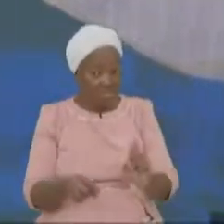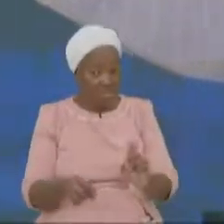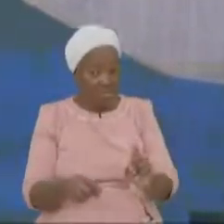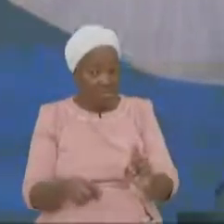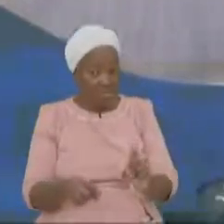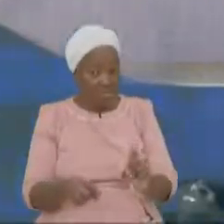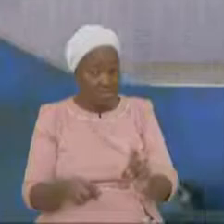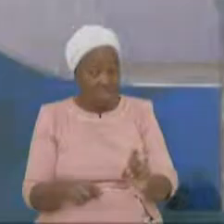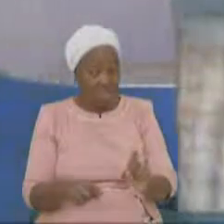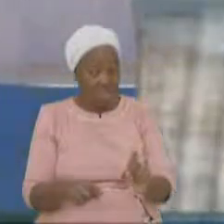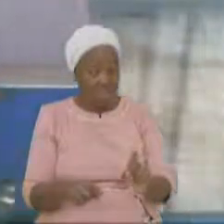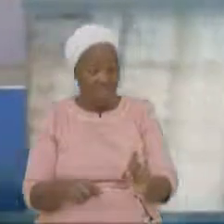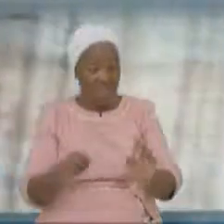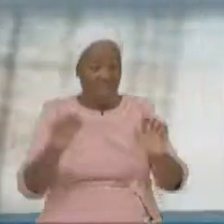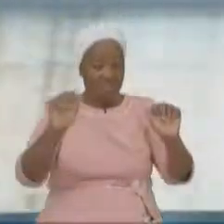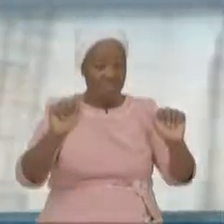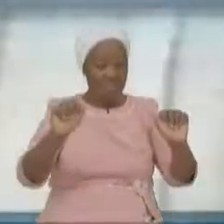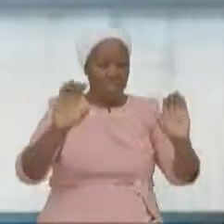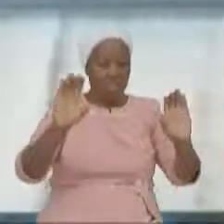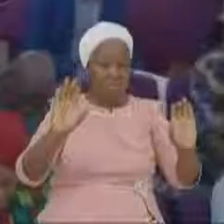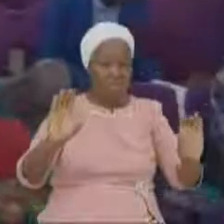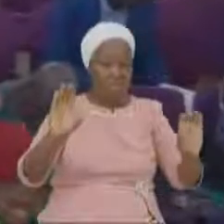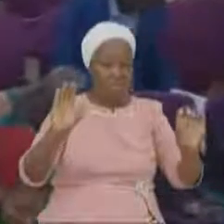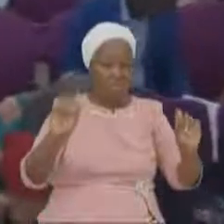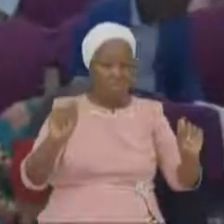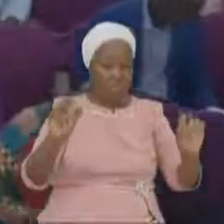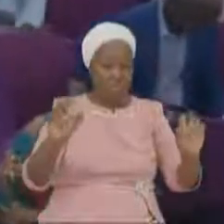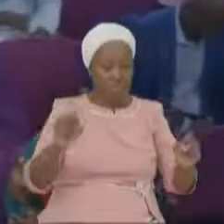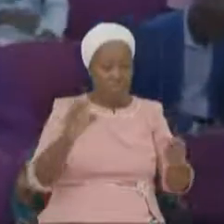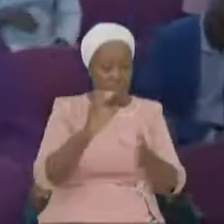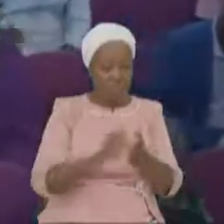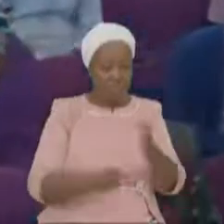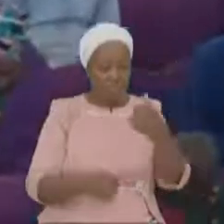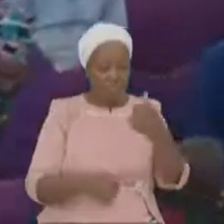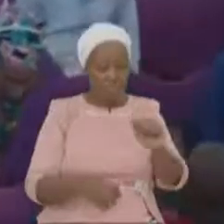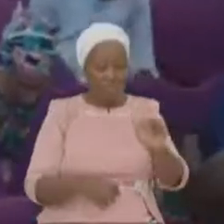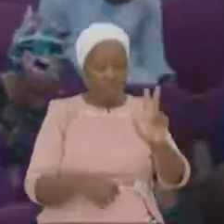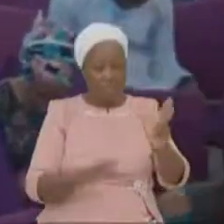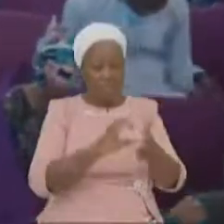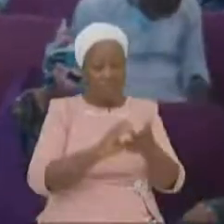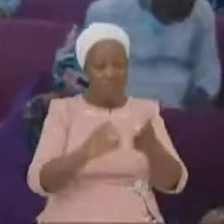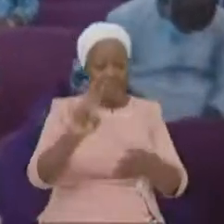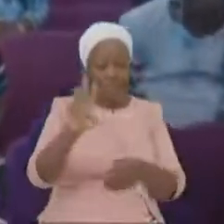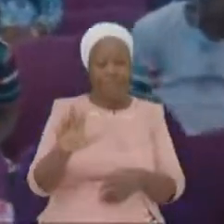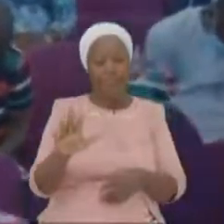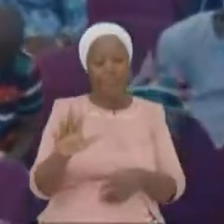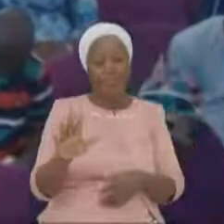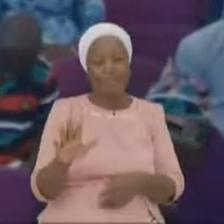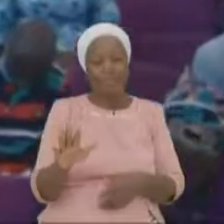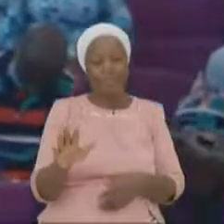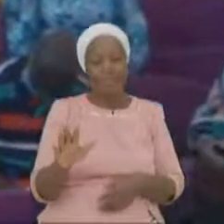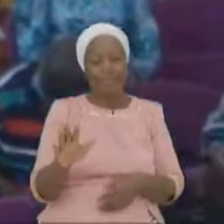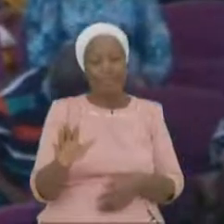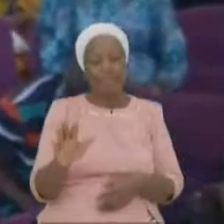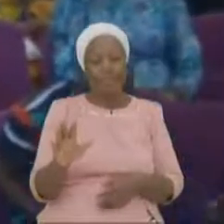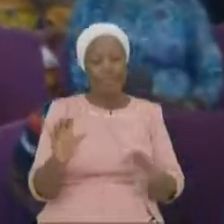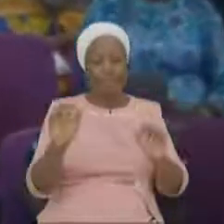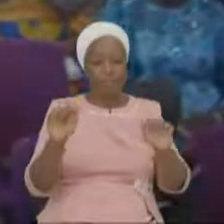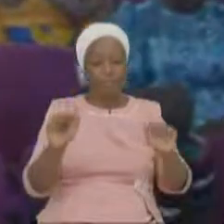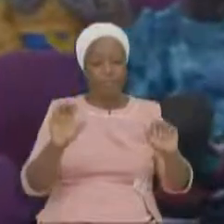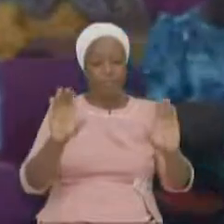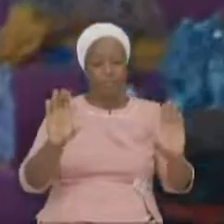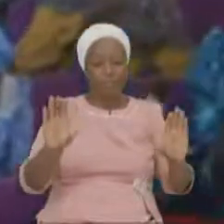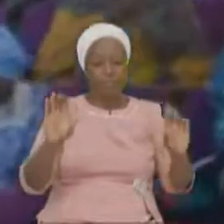Acts chapter 13. I'm reading from verse 25. Acts